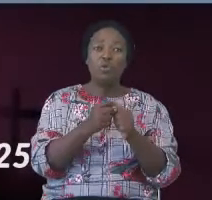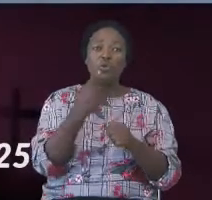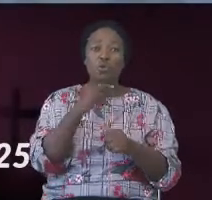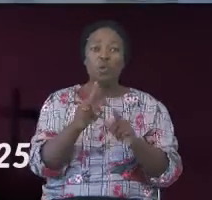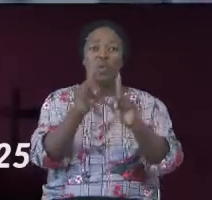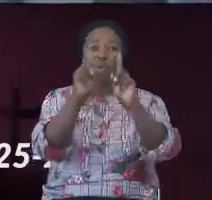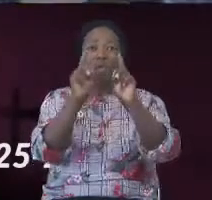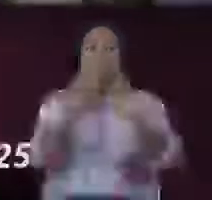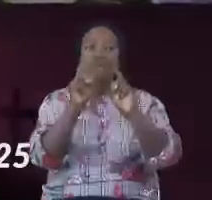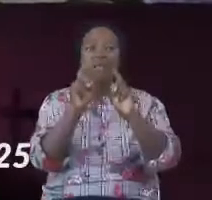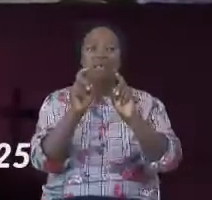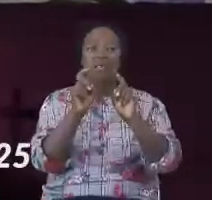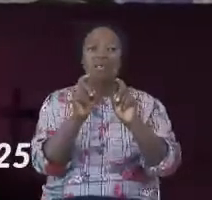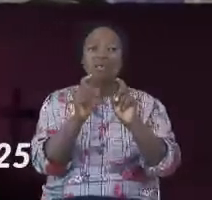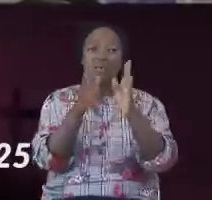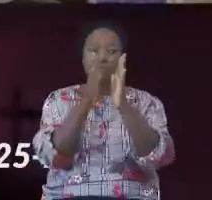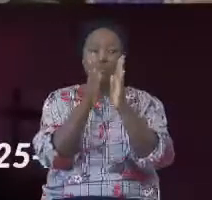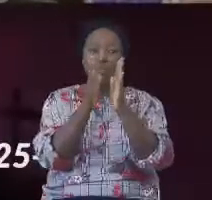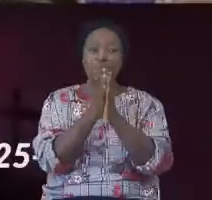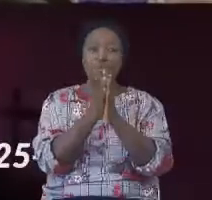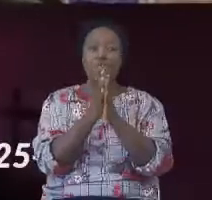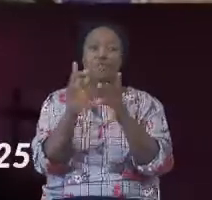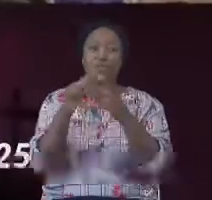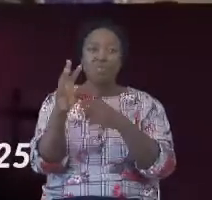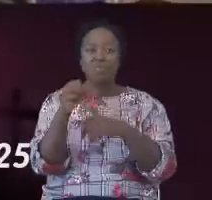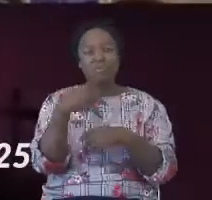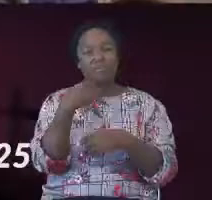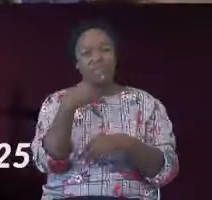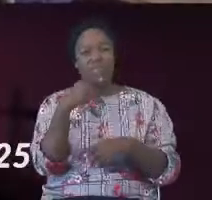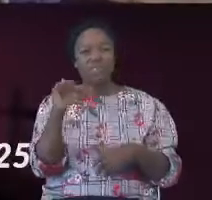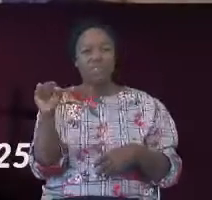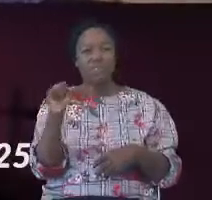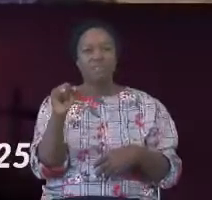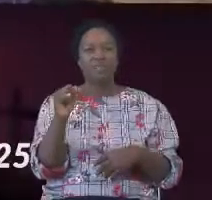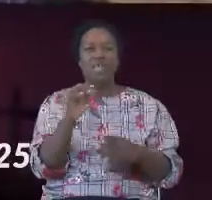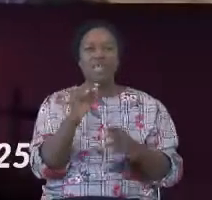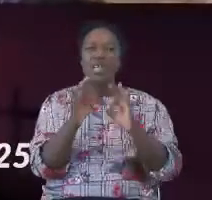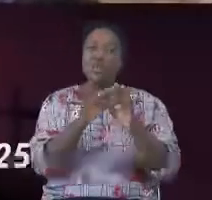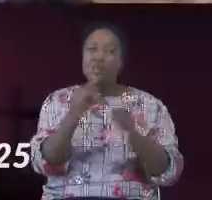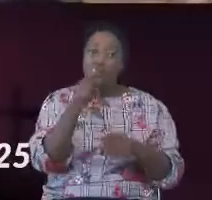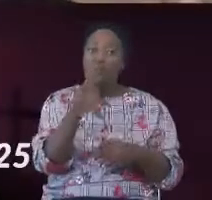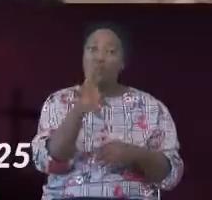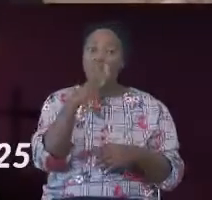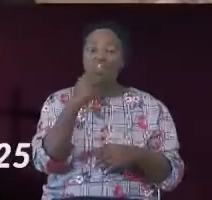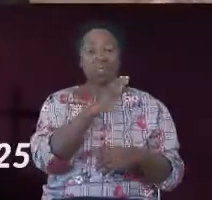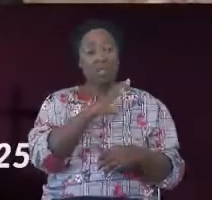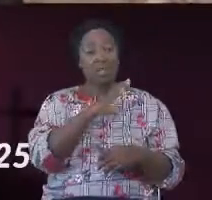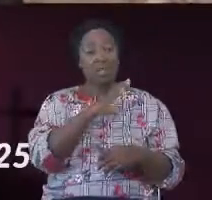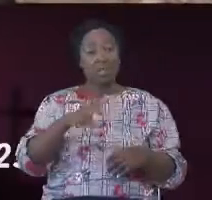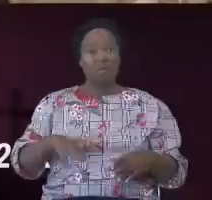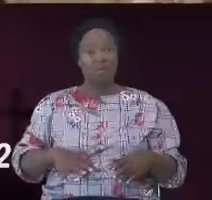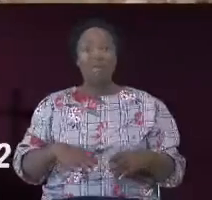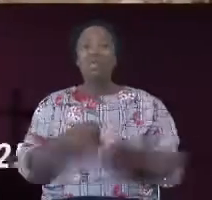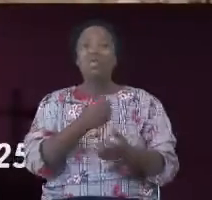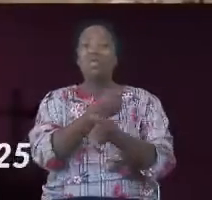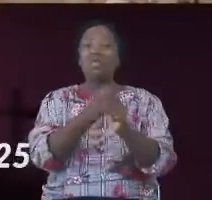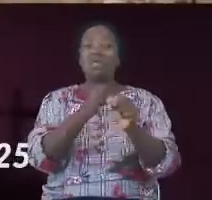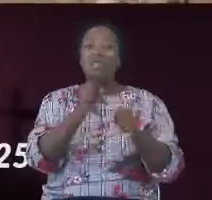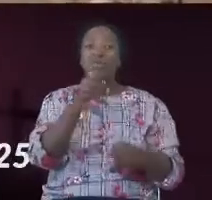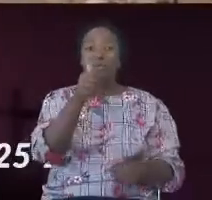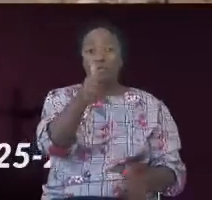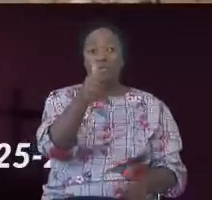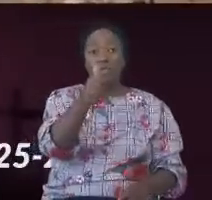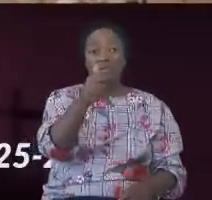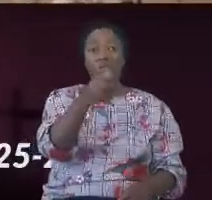one of the benefactors which were hung really on him saying